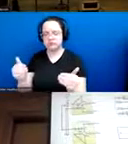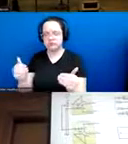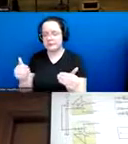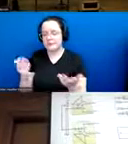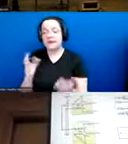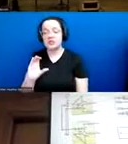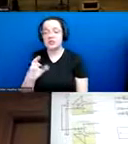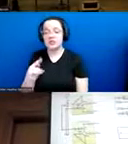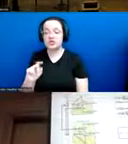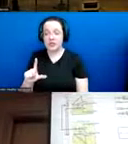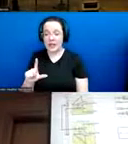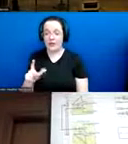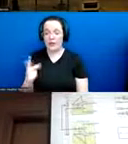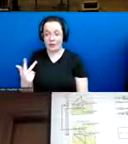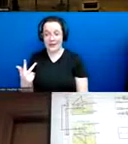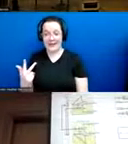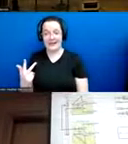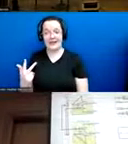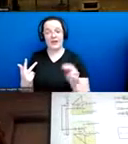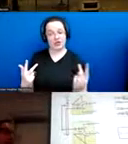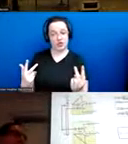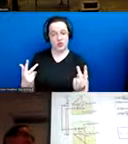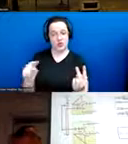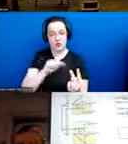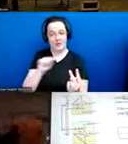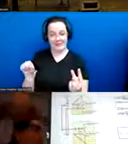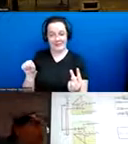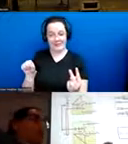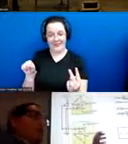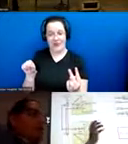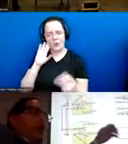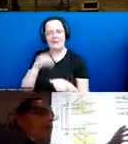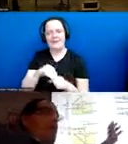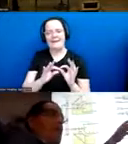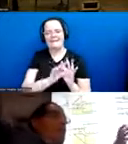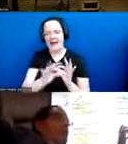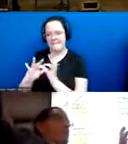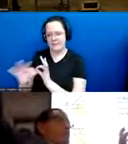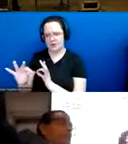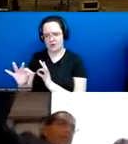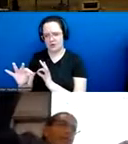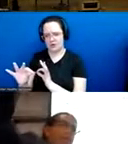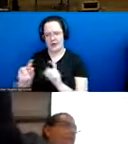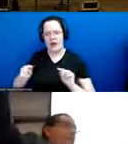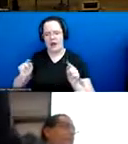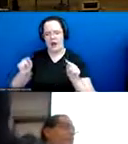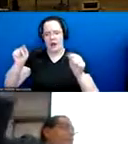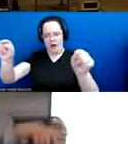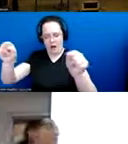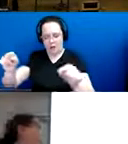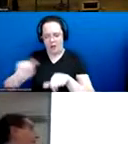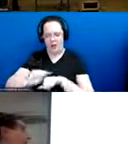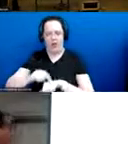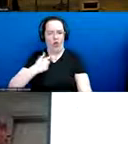3 and channel 2 are going to be put into fibers that then go a long distance, right? They're going to be moving in that